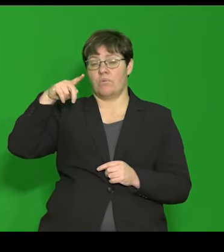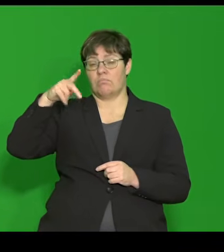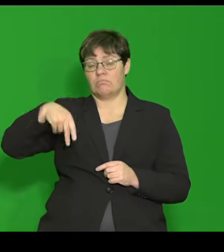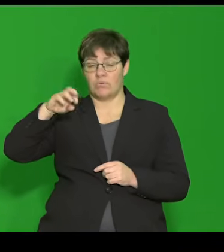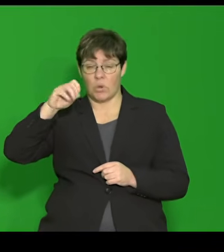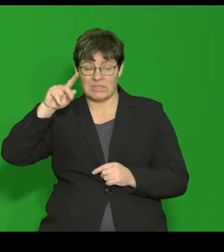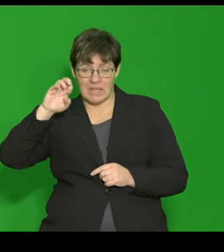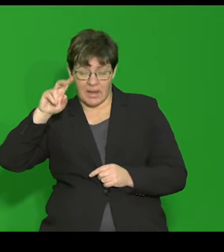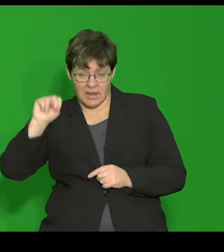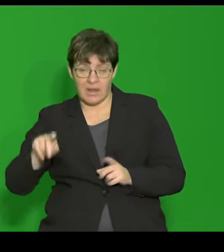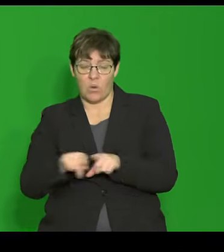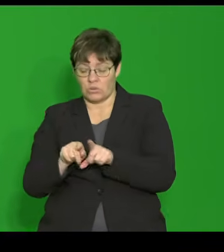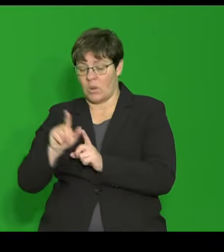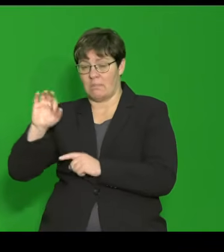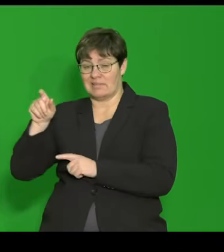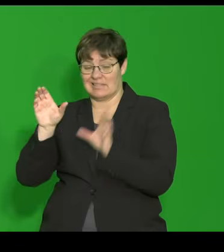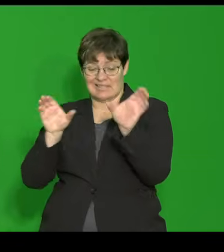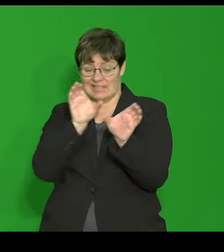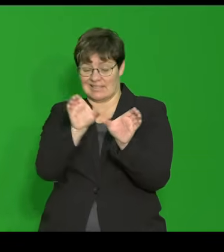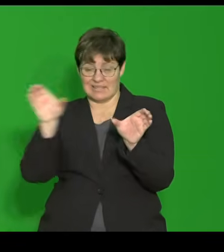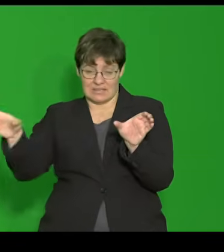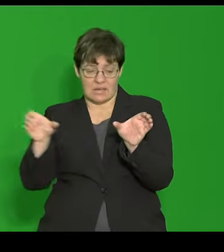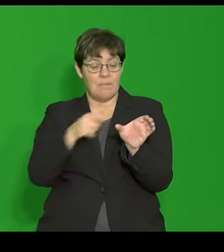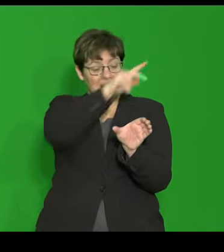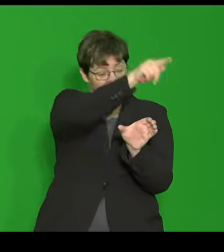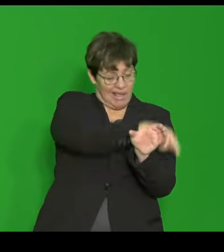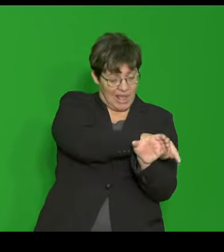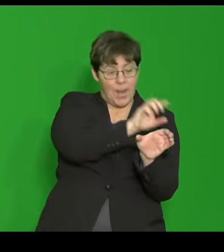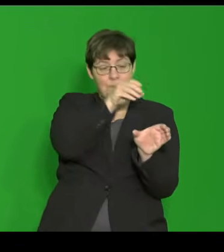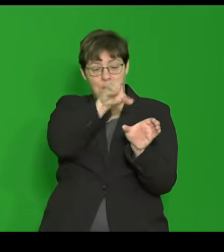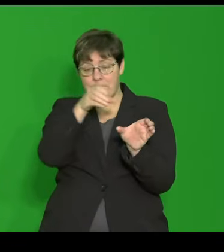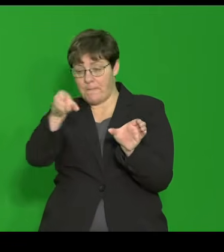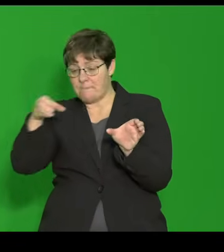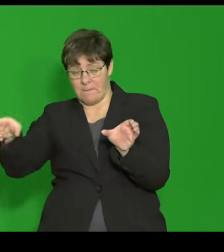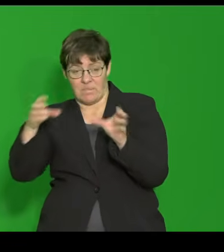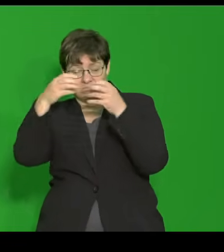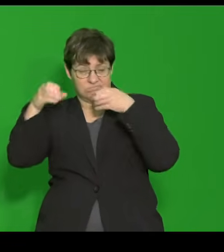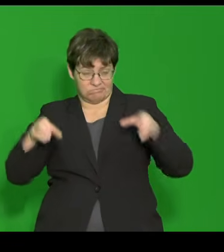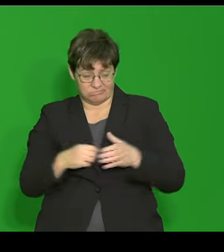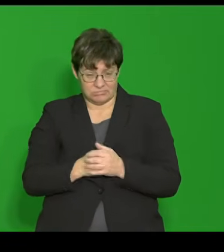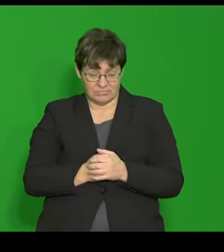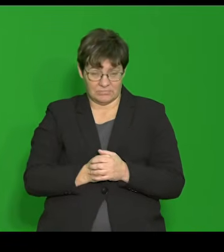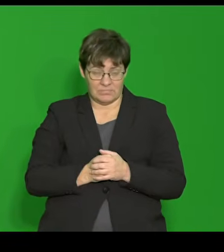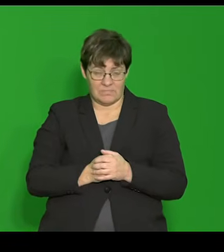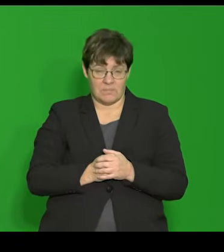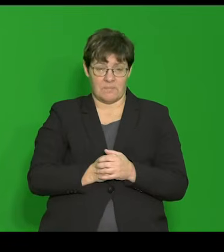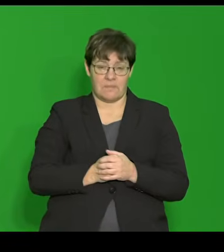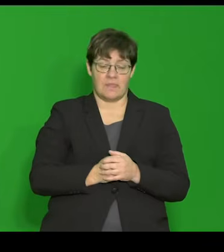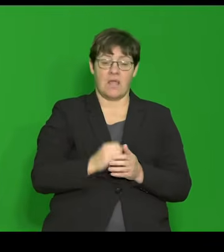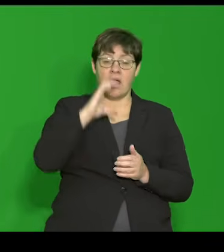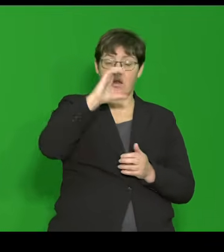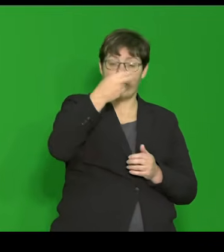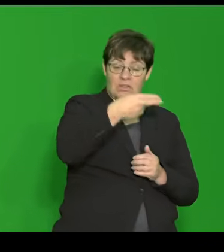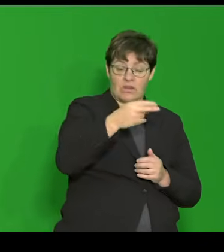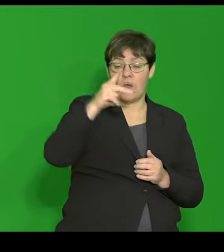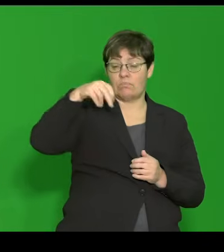and the enzymes that break down lipids. So these are our major groups of organic compounds: carbohydrates,